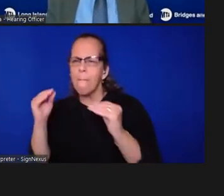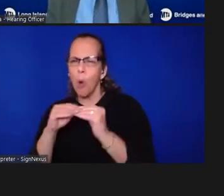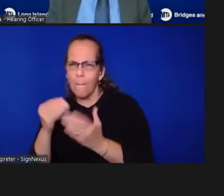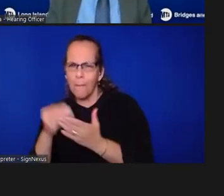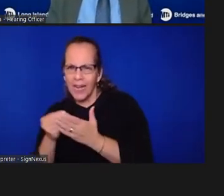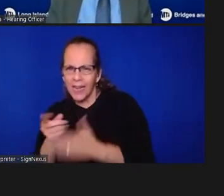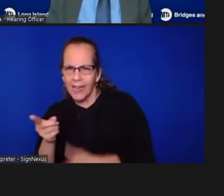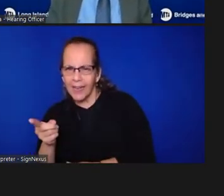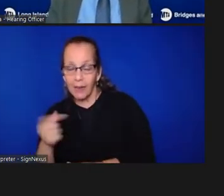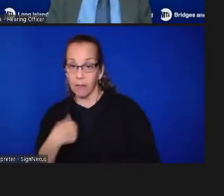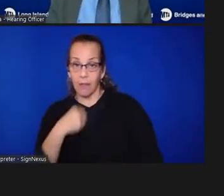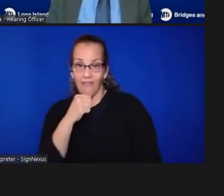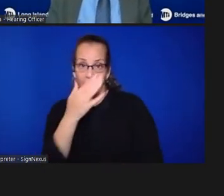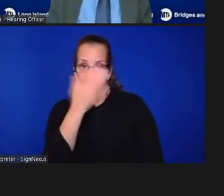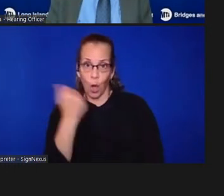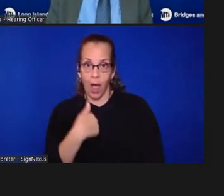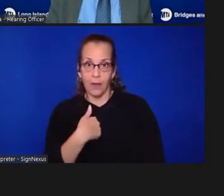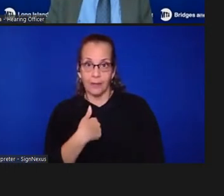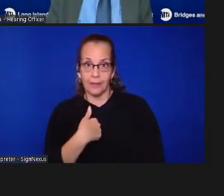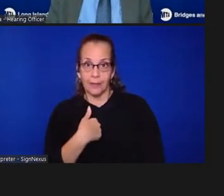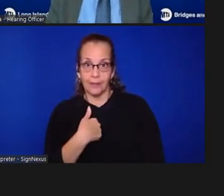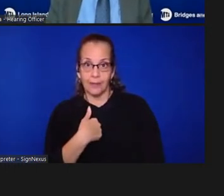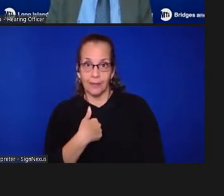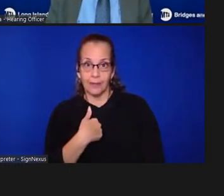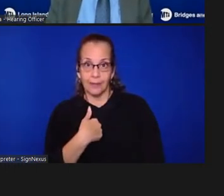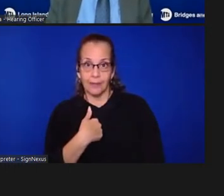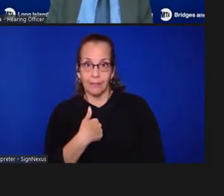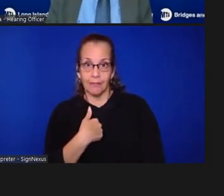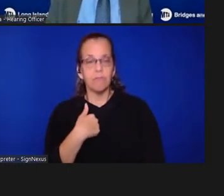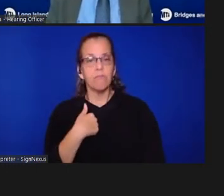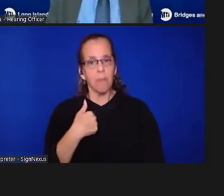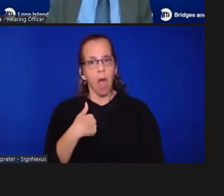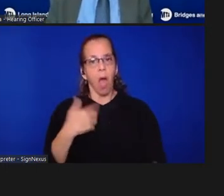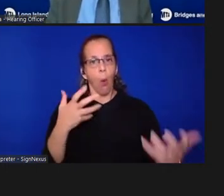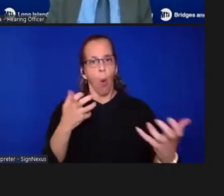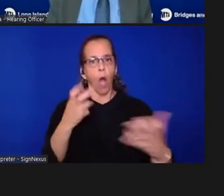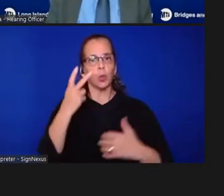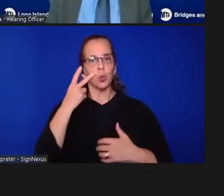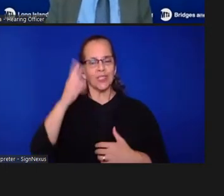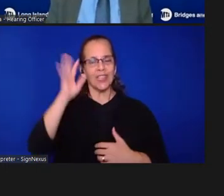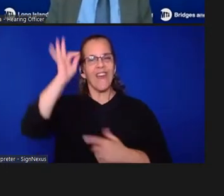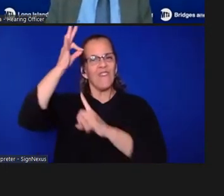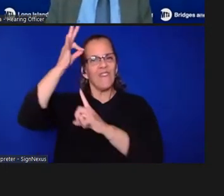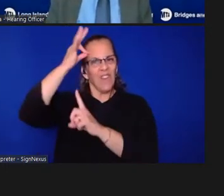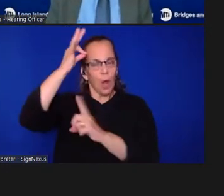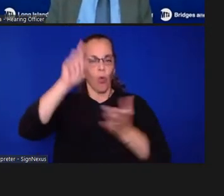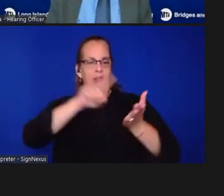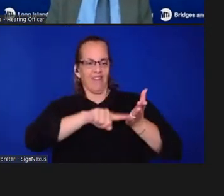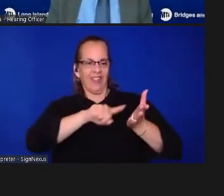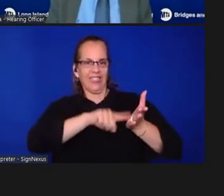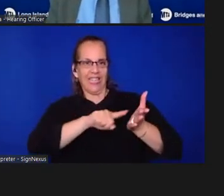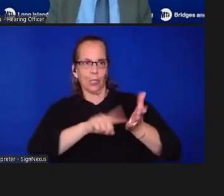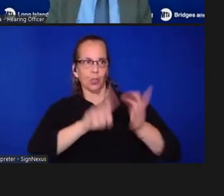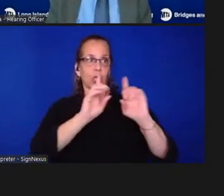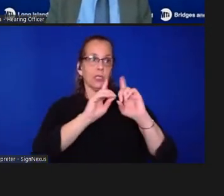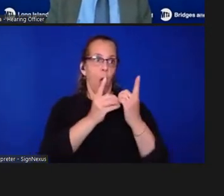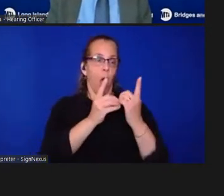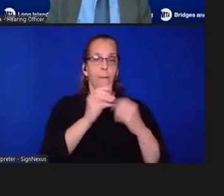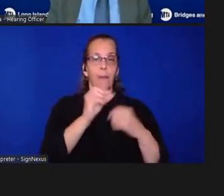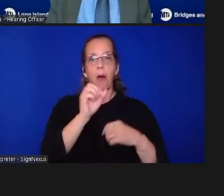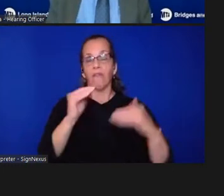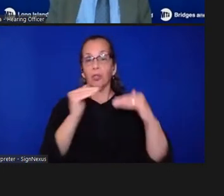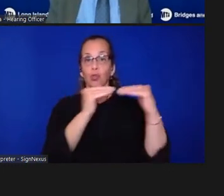forgotten that and I would just very much like to see a federal investigation by the Department of Justice or FBI